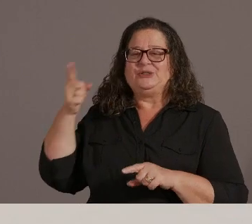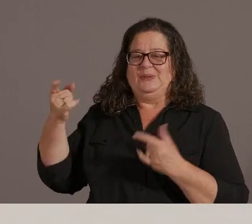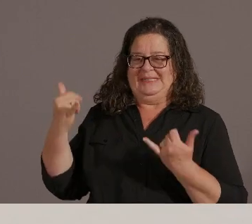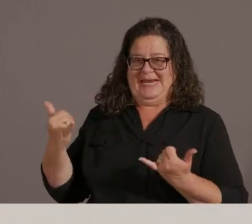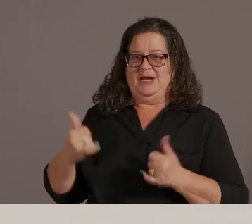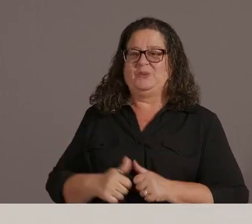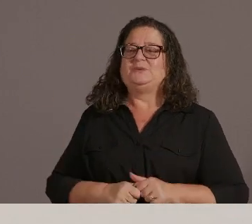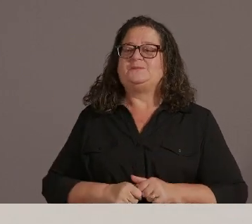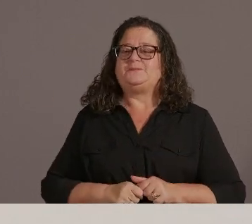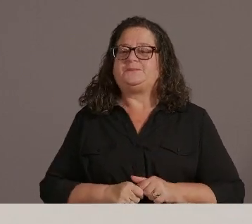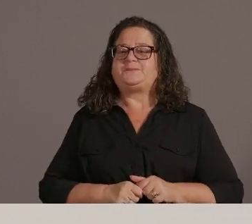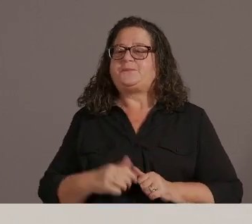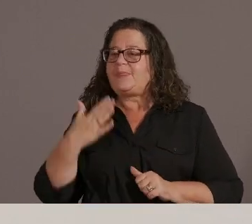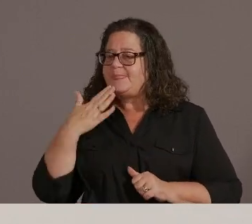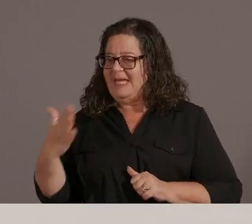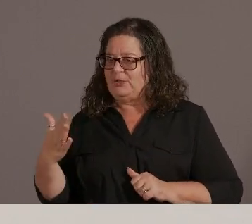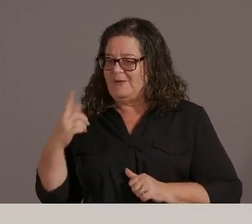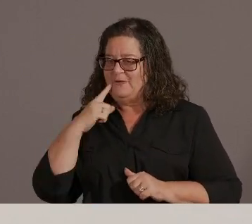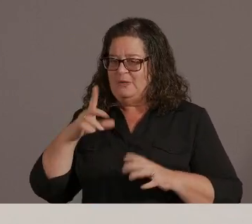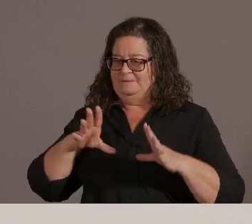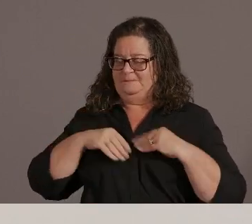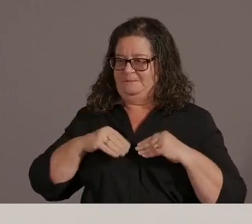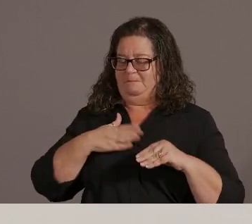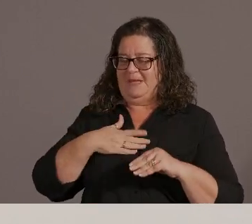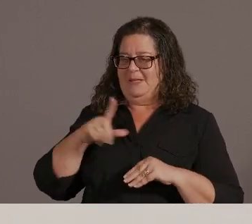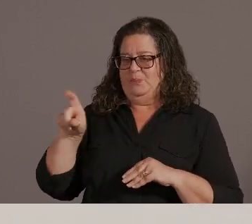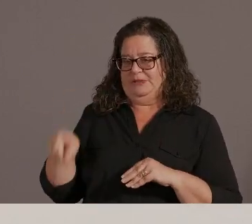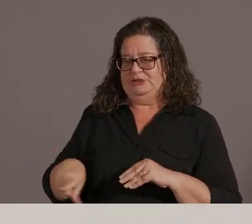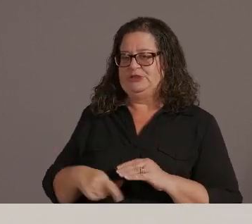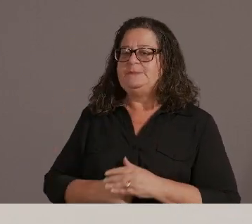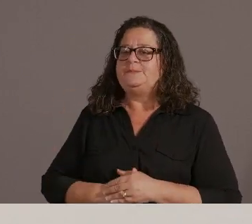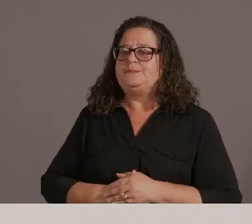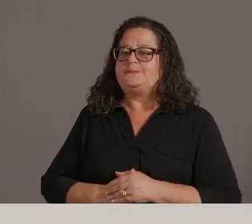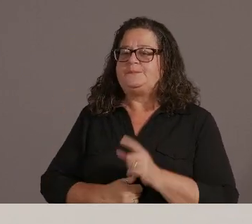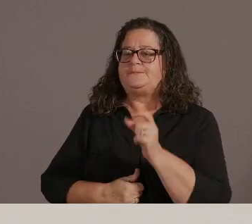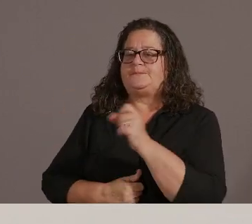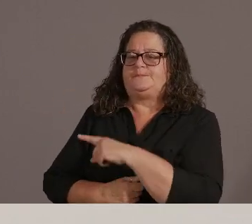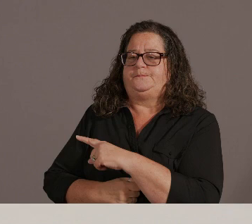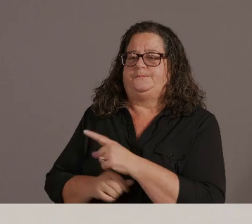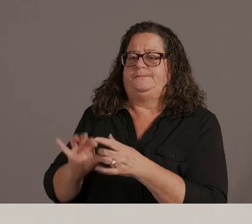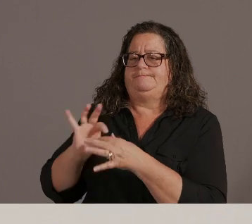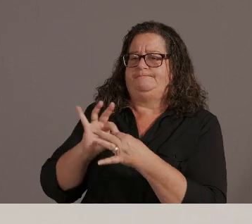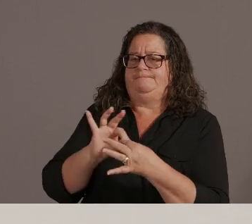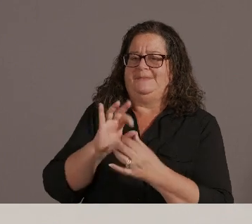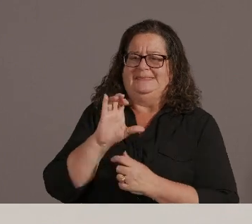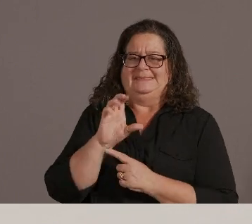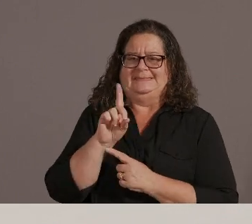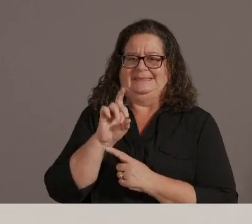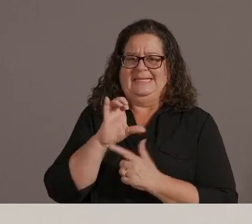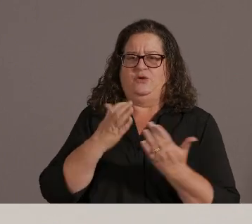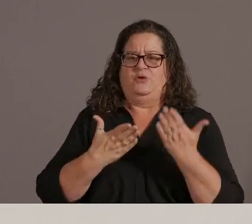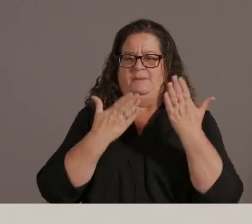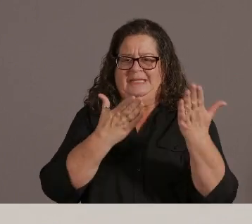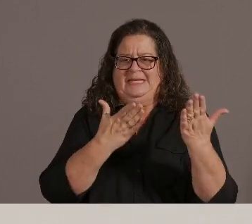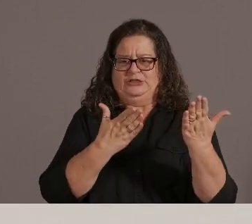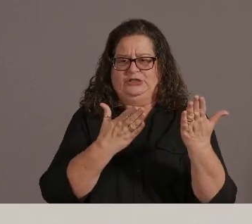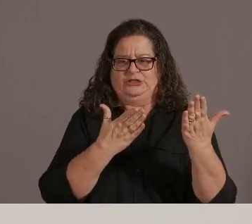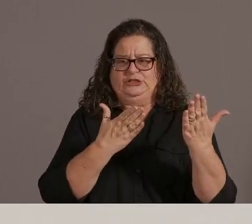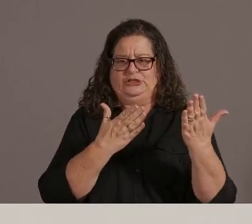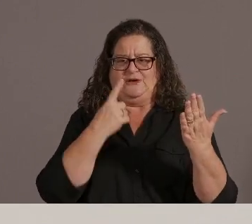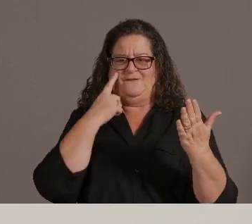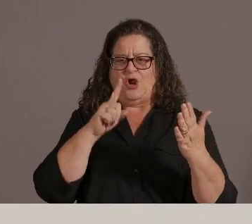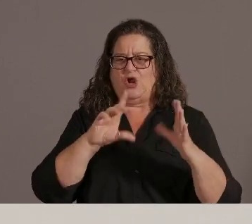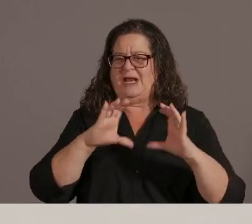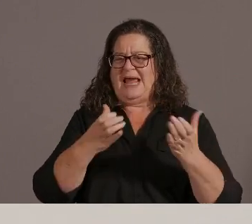Okay, thank you so much for taking my question. It's just kind of going off of the CDC changing the recommendation to children sitting 3 feet apart